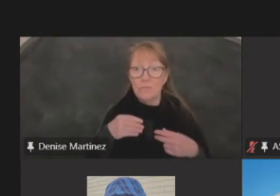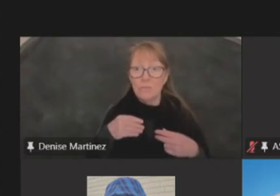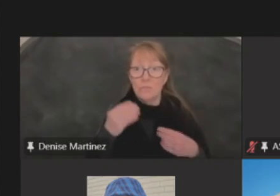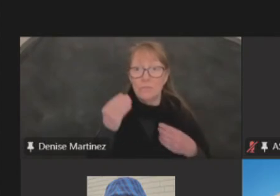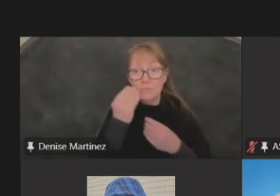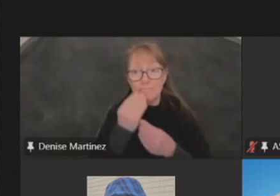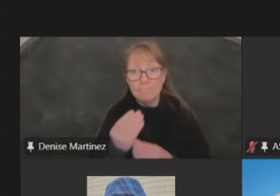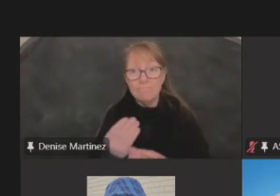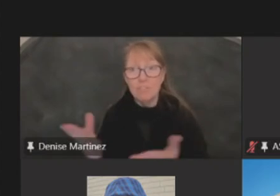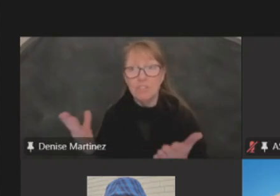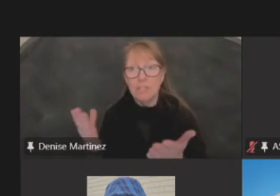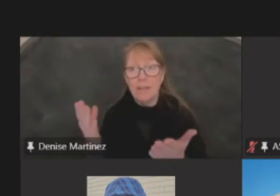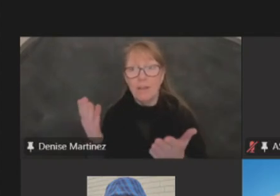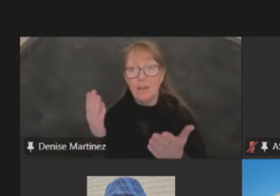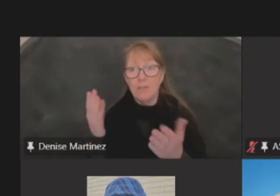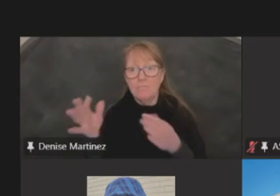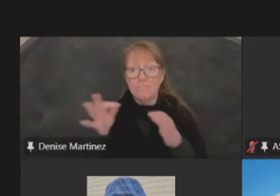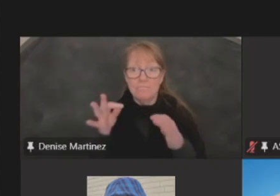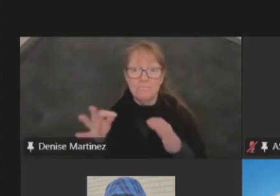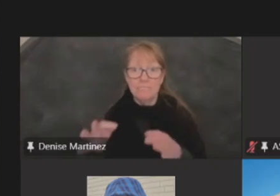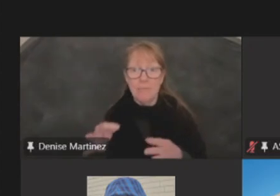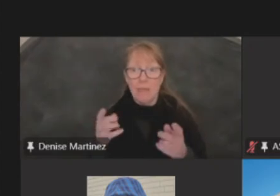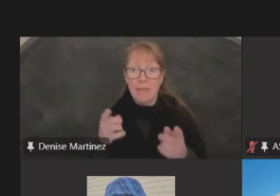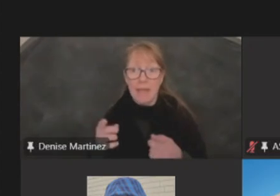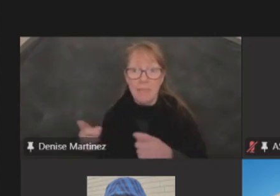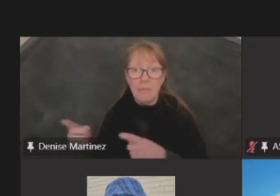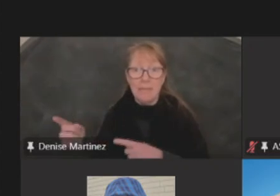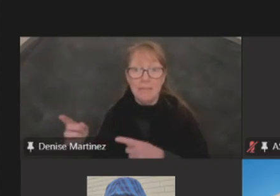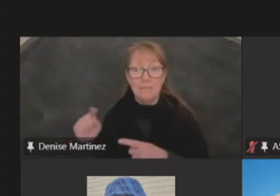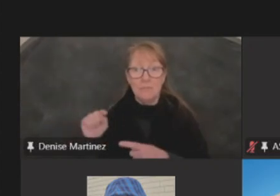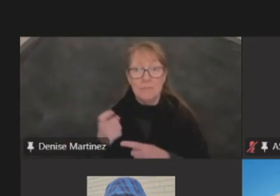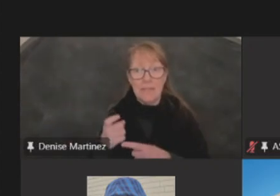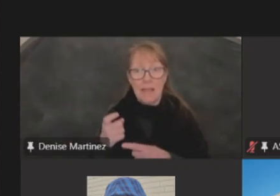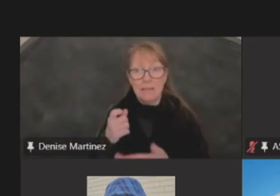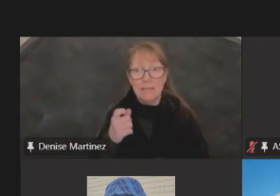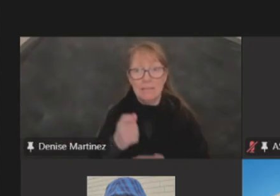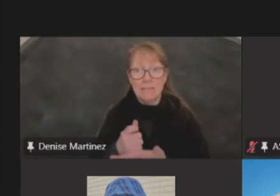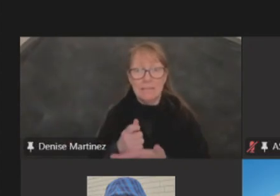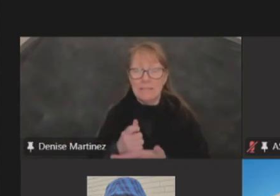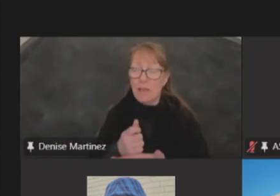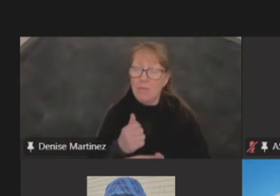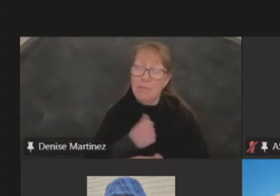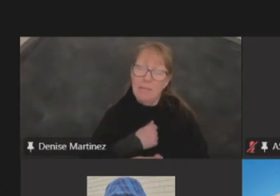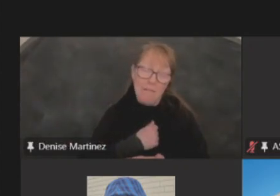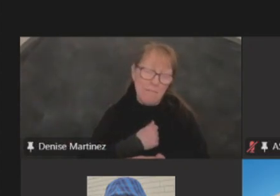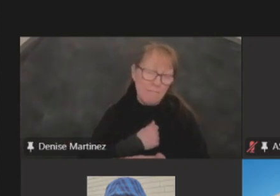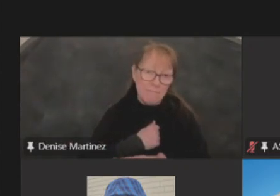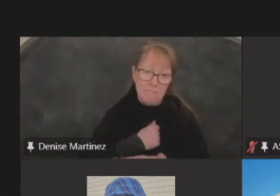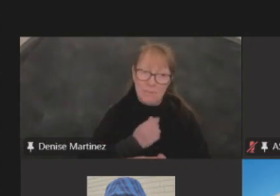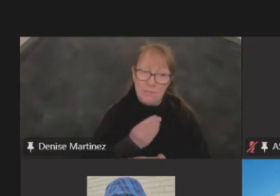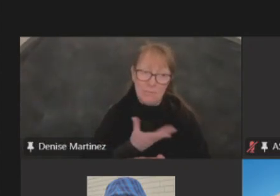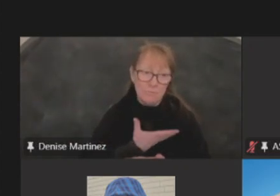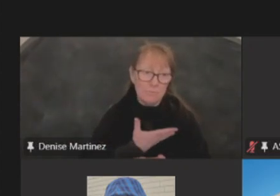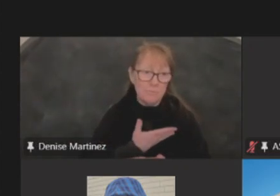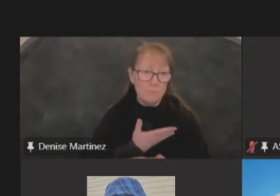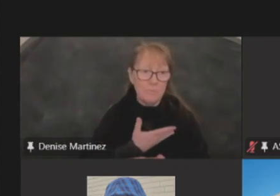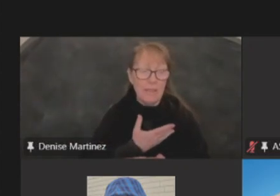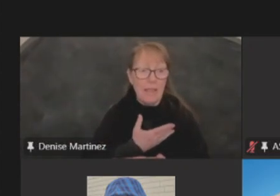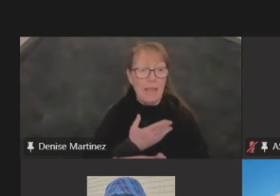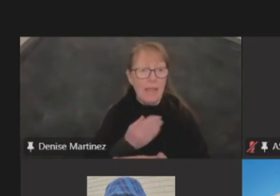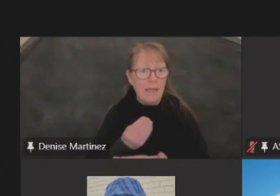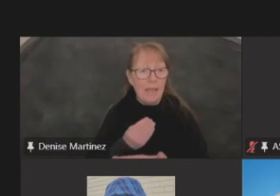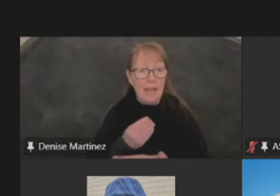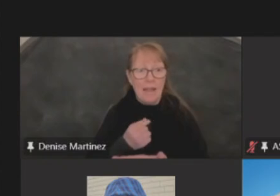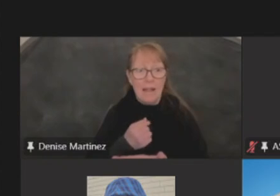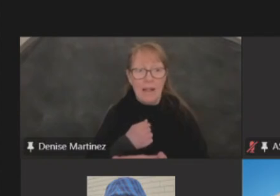information to about this happening. I'd love to have your awareness. I'd go, I'd be.